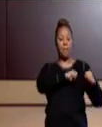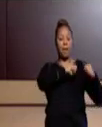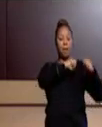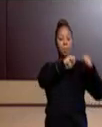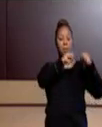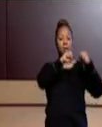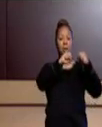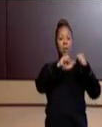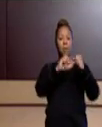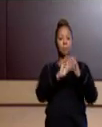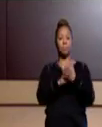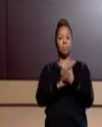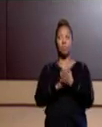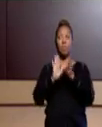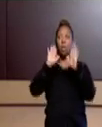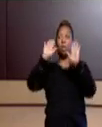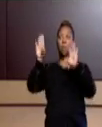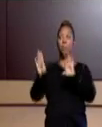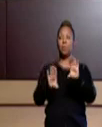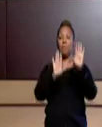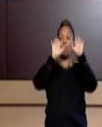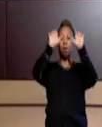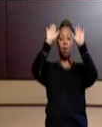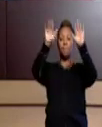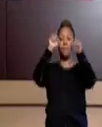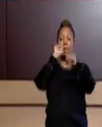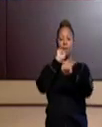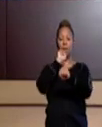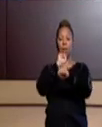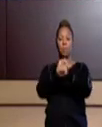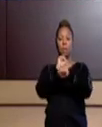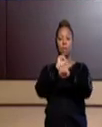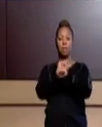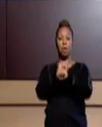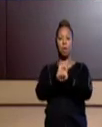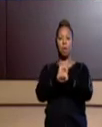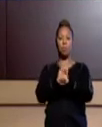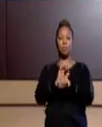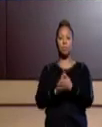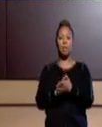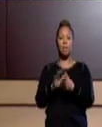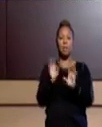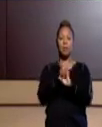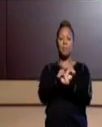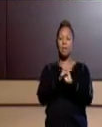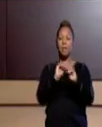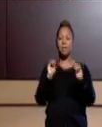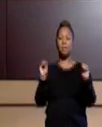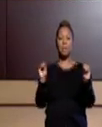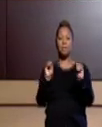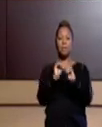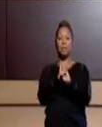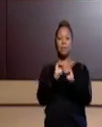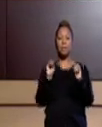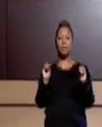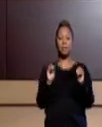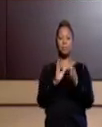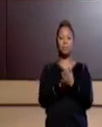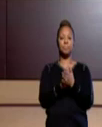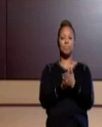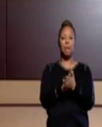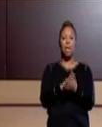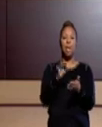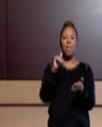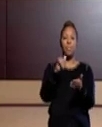Your power, your miracle work, performing your miracle work. There is nothing